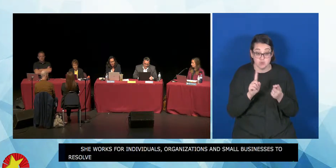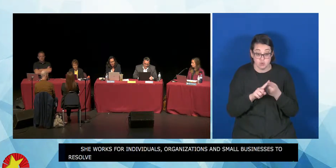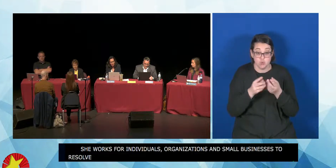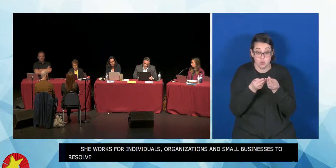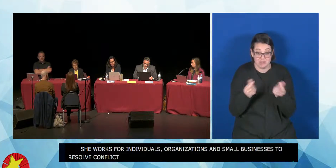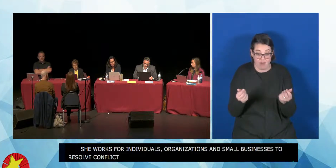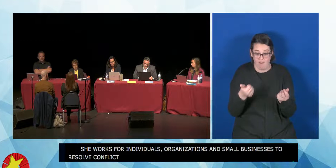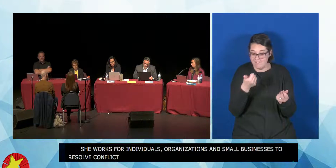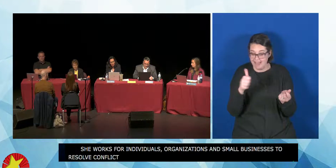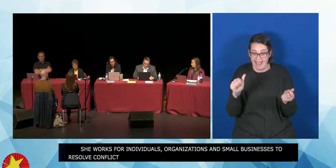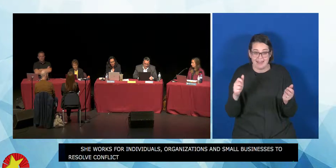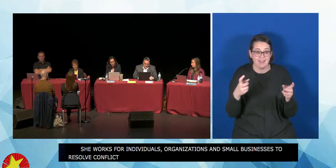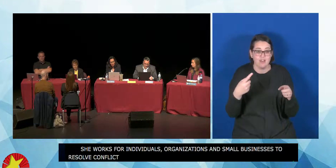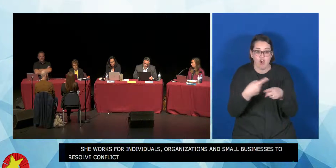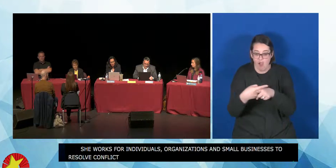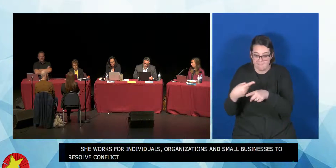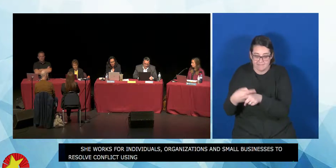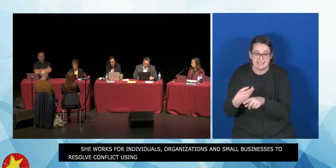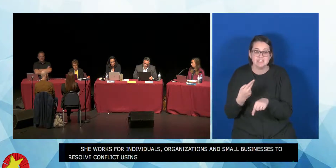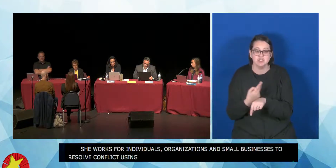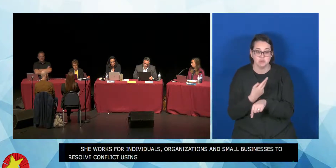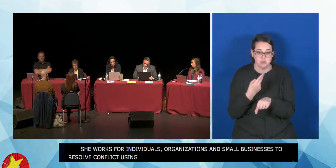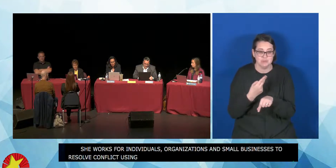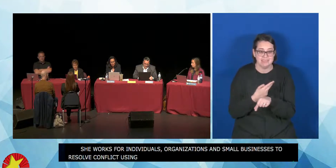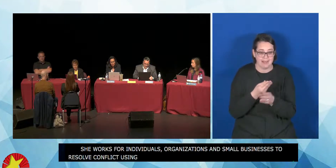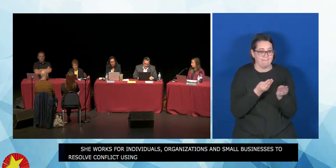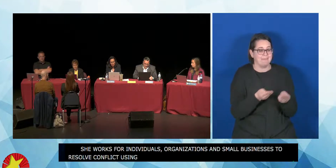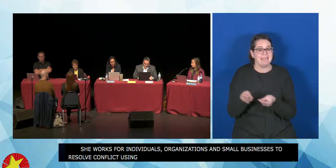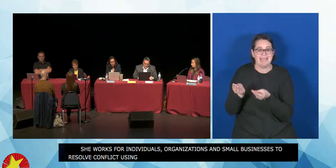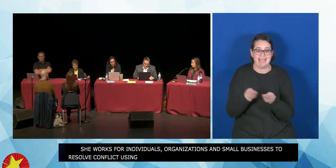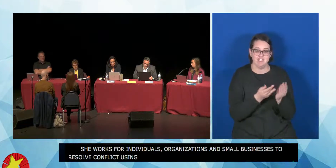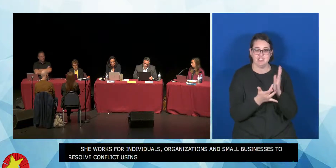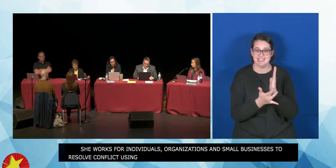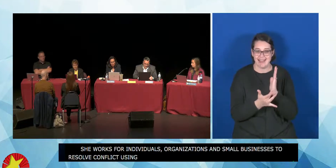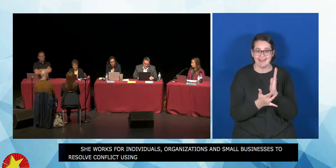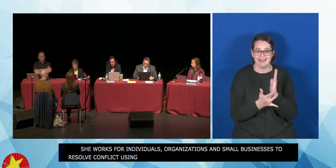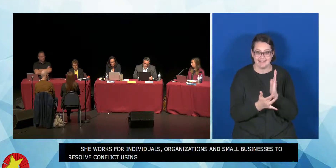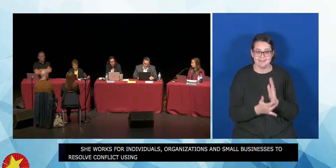using specific mediation techniques.